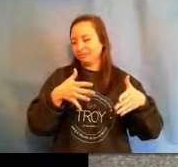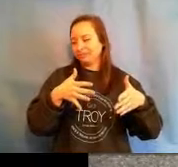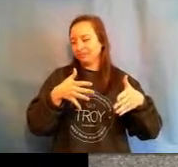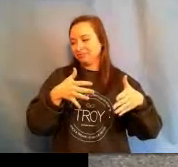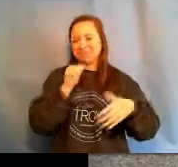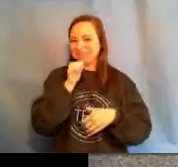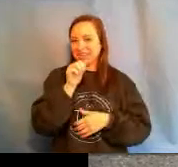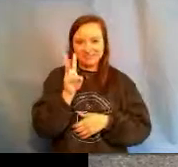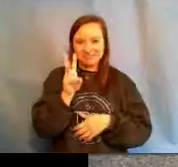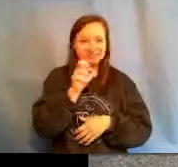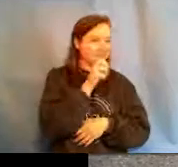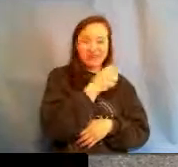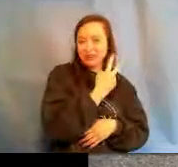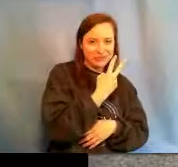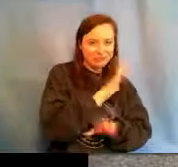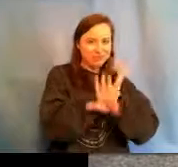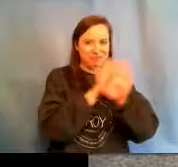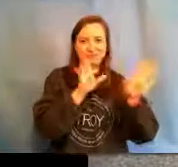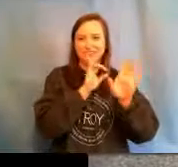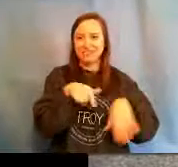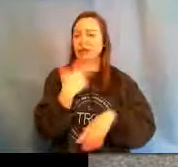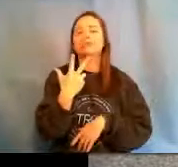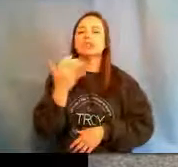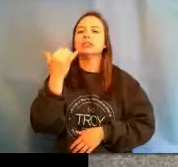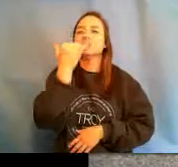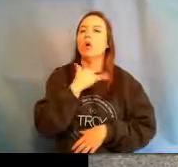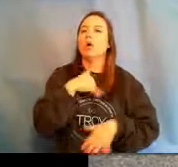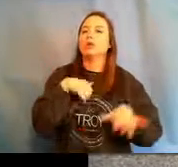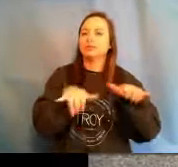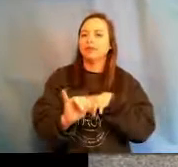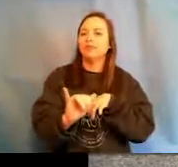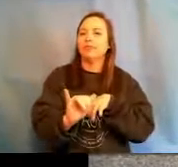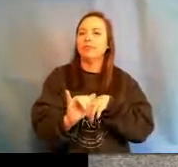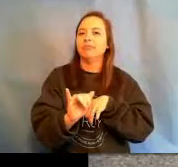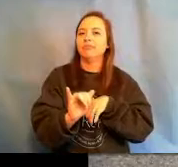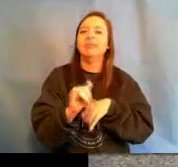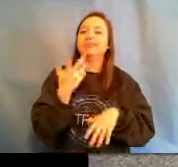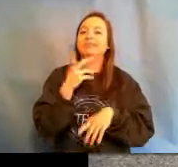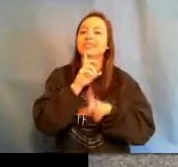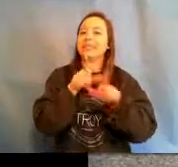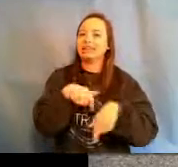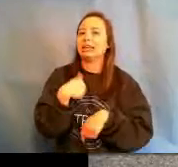Not 6 or 2. So it's still false, but Miss Willie put the wrong answer.